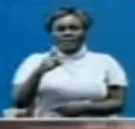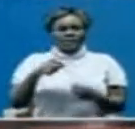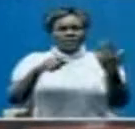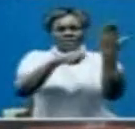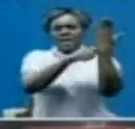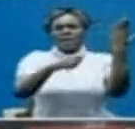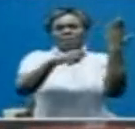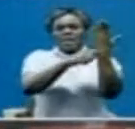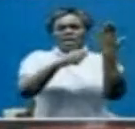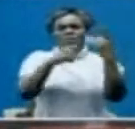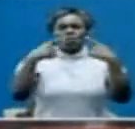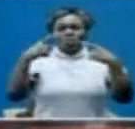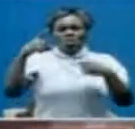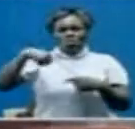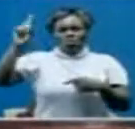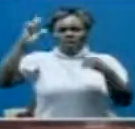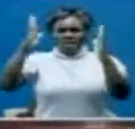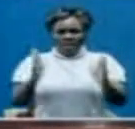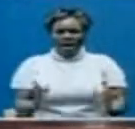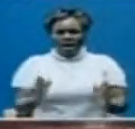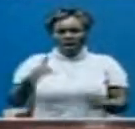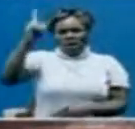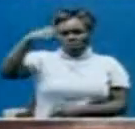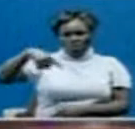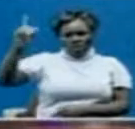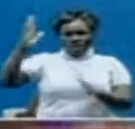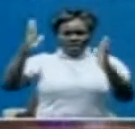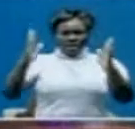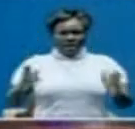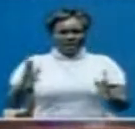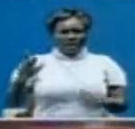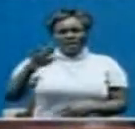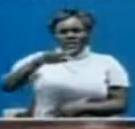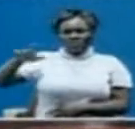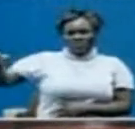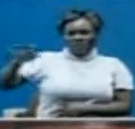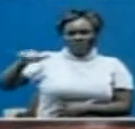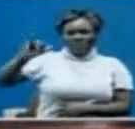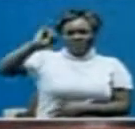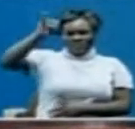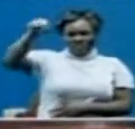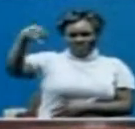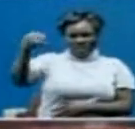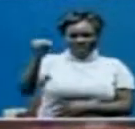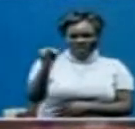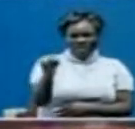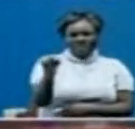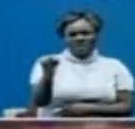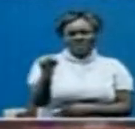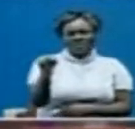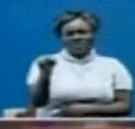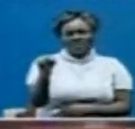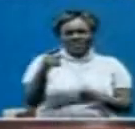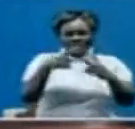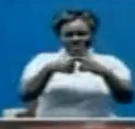naming the winner. Saying the winner is, he started spelling the name. It was J. That's how he started.